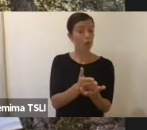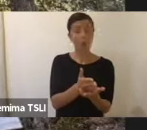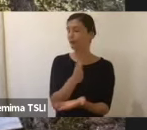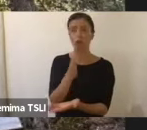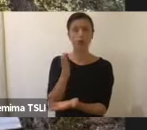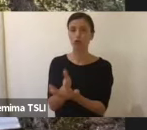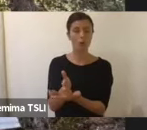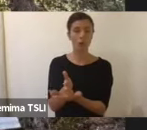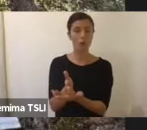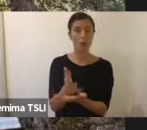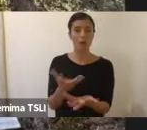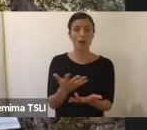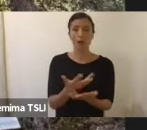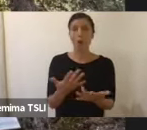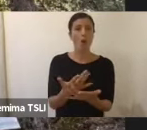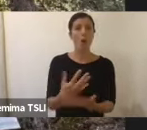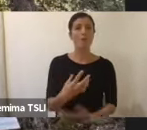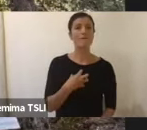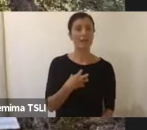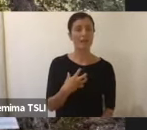appropriate anger involved in this subject